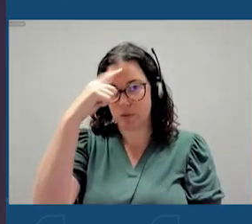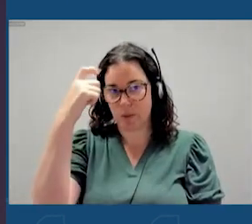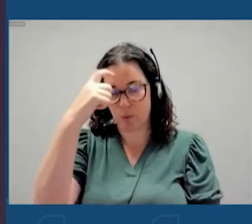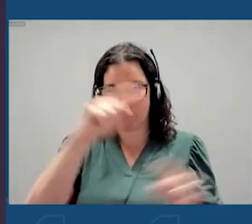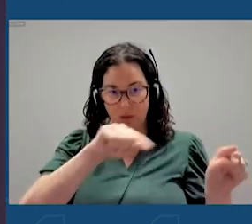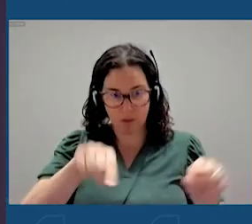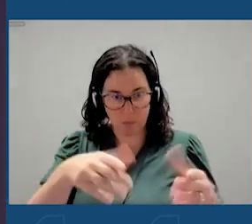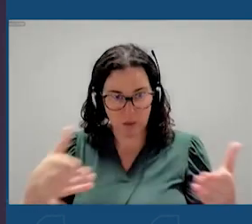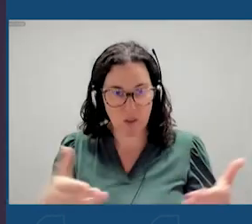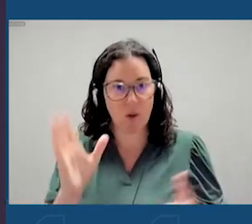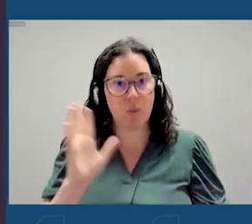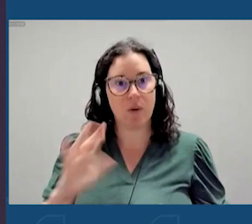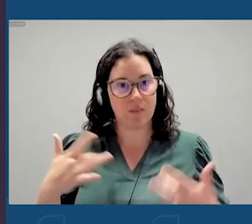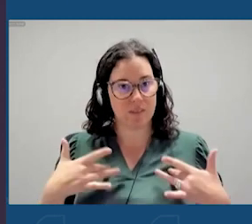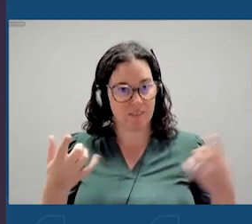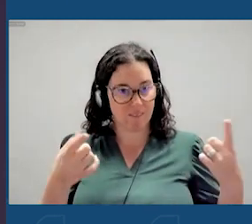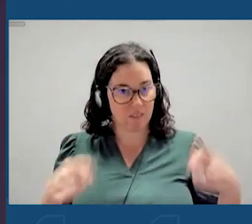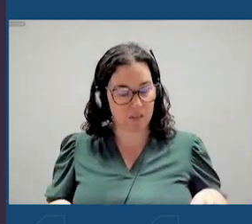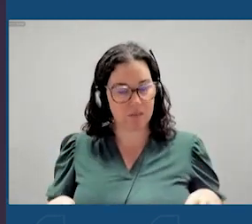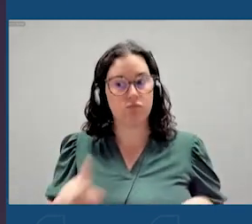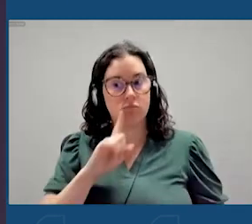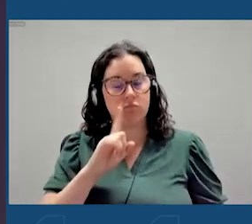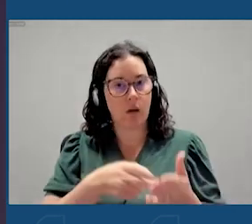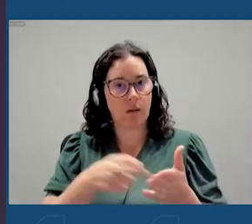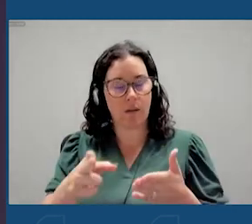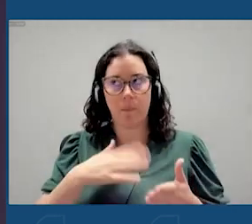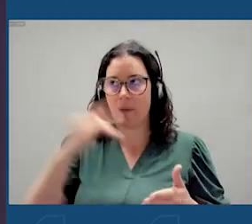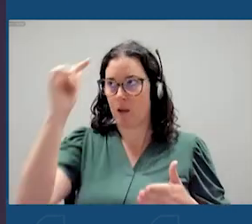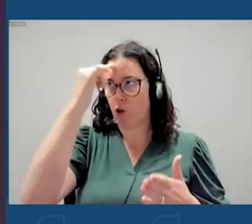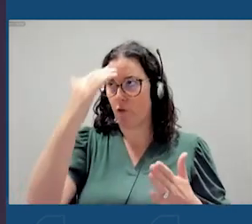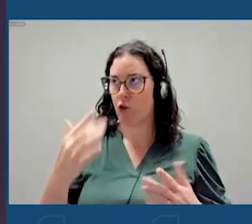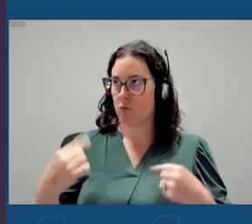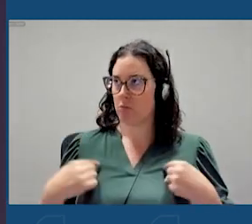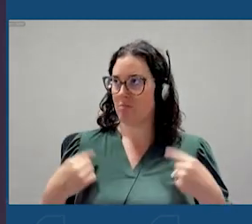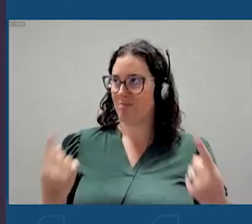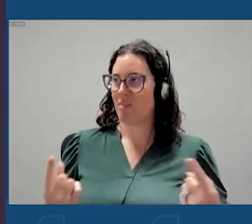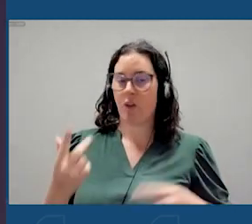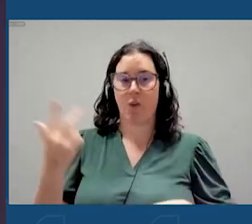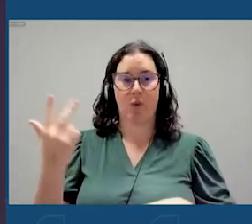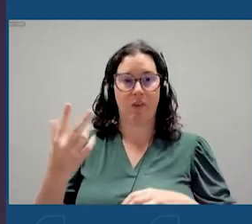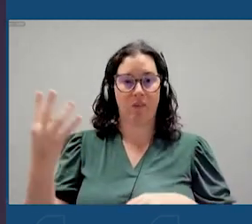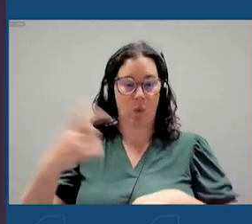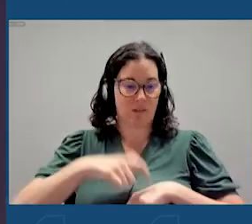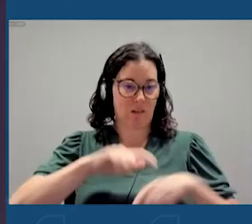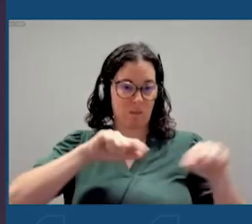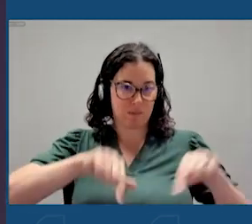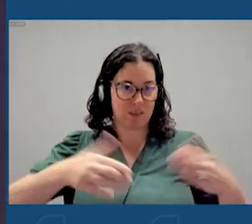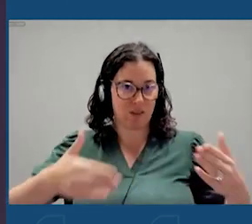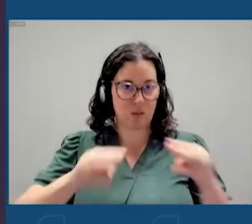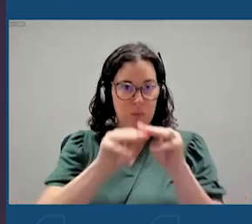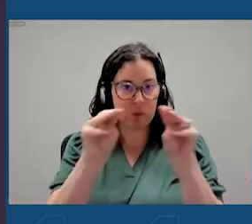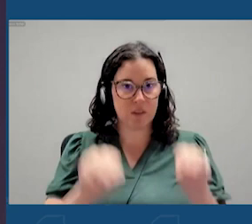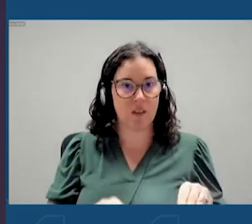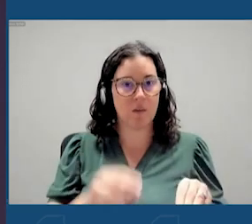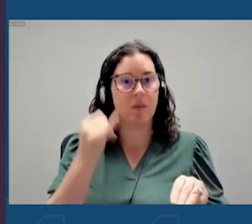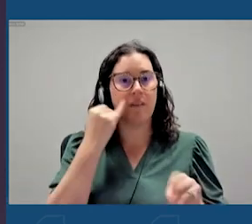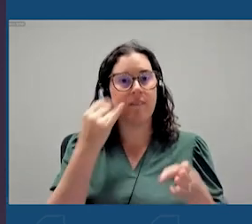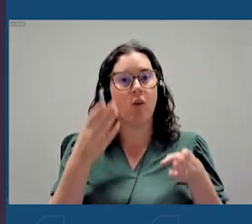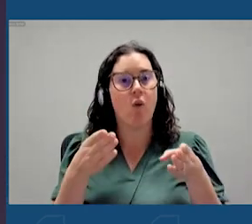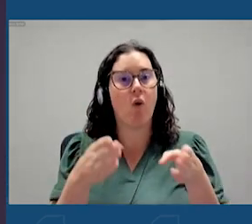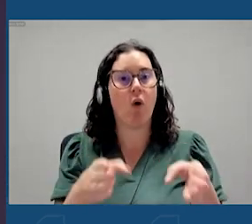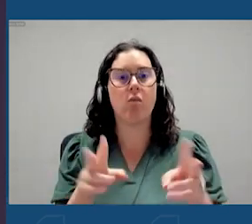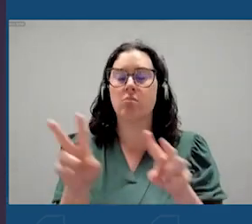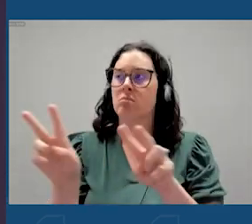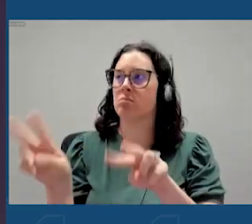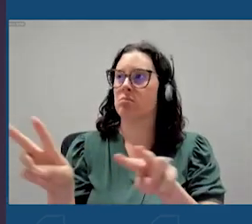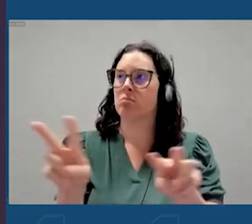previous events is my third or fourth time here as governor. And if you walk down the halls and see the images of people no longer